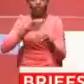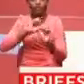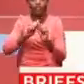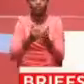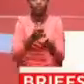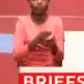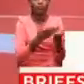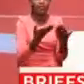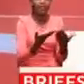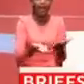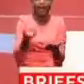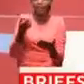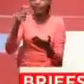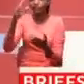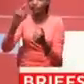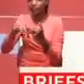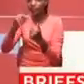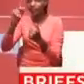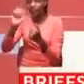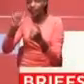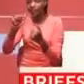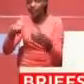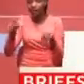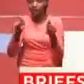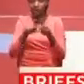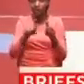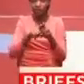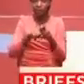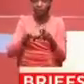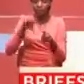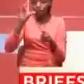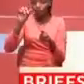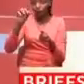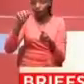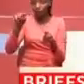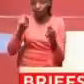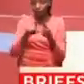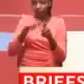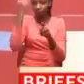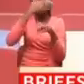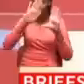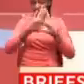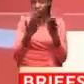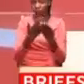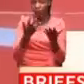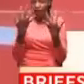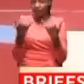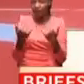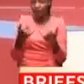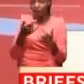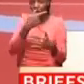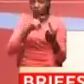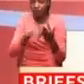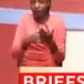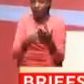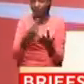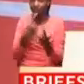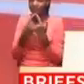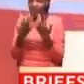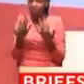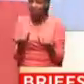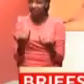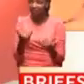platforms, that is TV47KE on Instagram, Twitter, and Facebook. Right now, let's delve into the